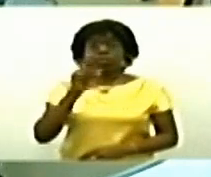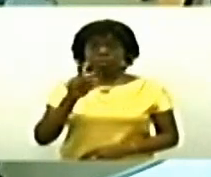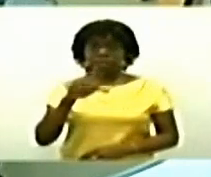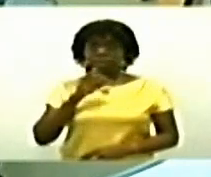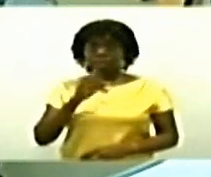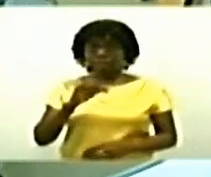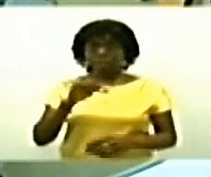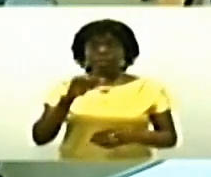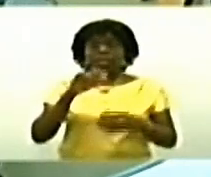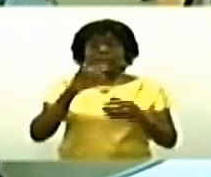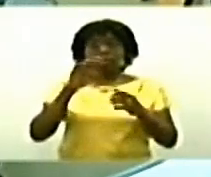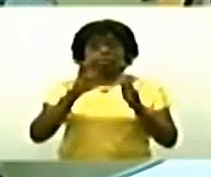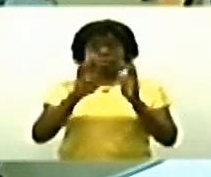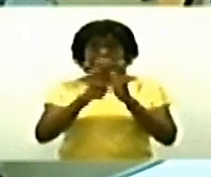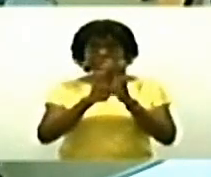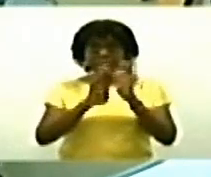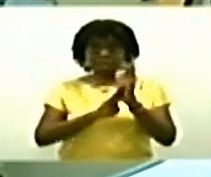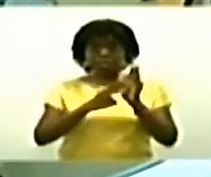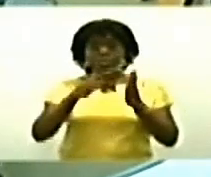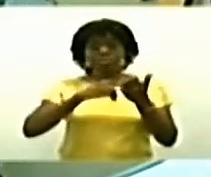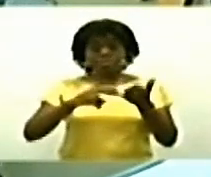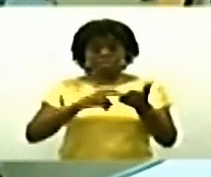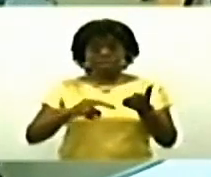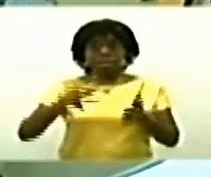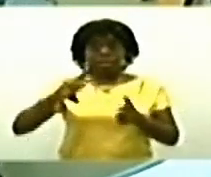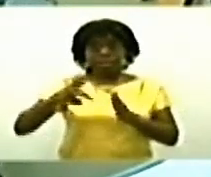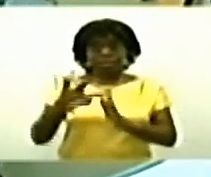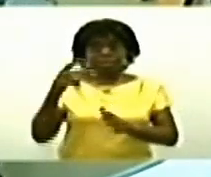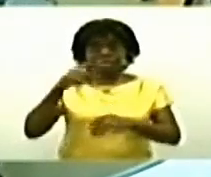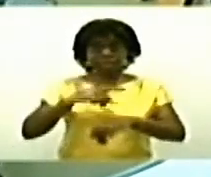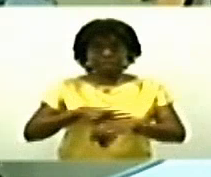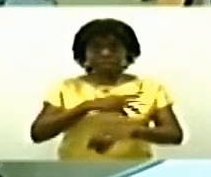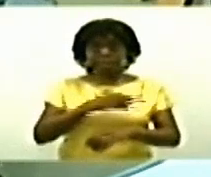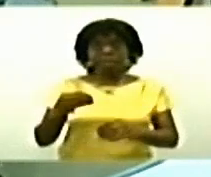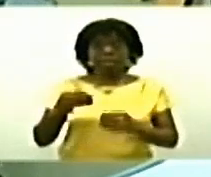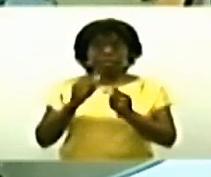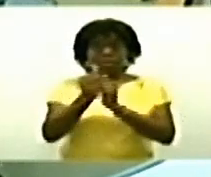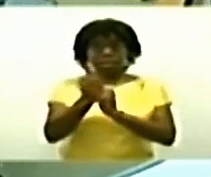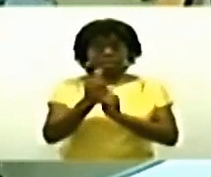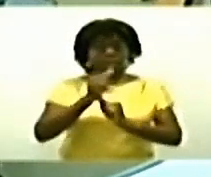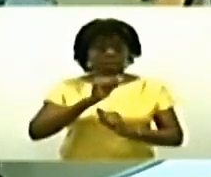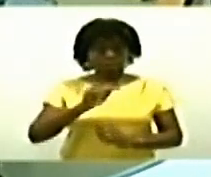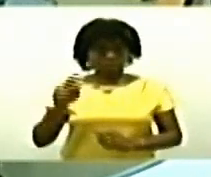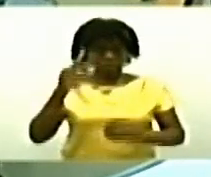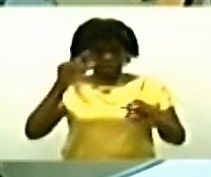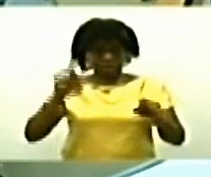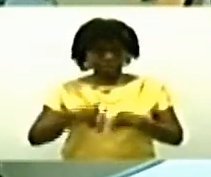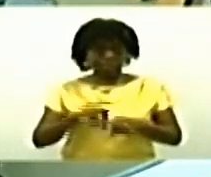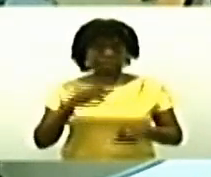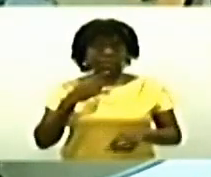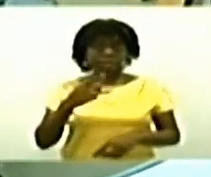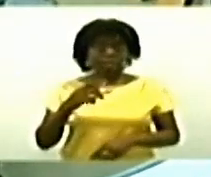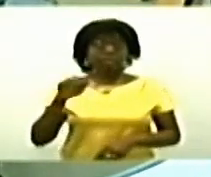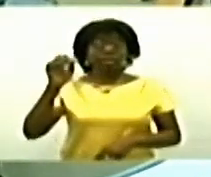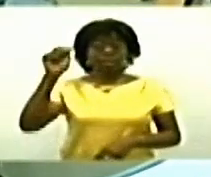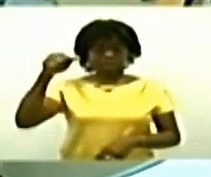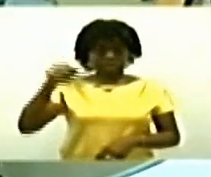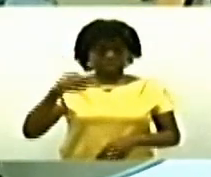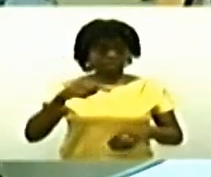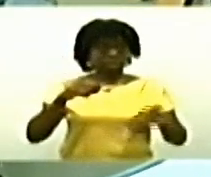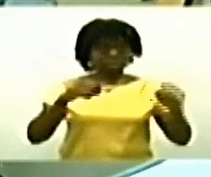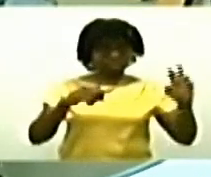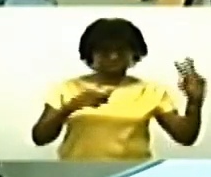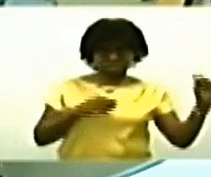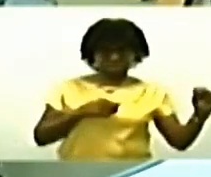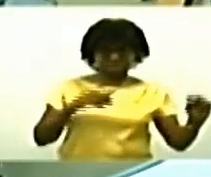a third time and passed. All those who have that opinion say aye. The contrary opinion say nay. I think the ayes